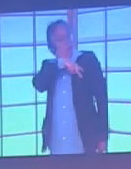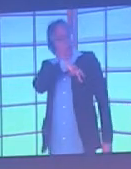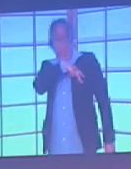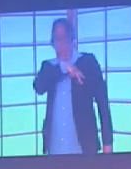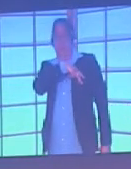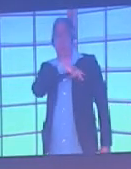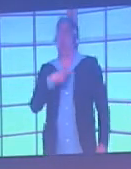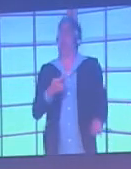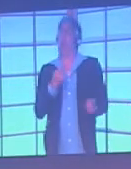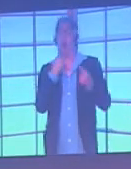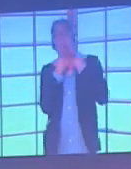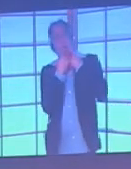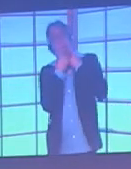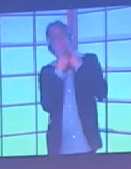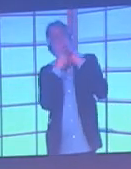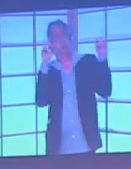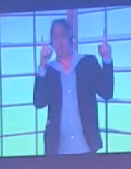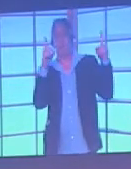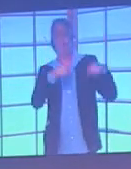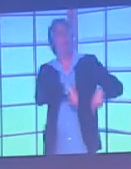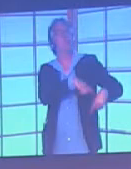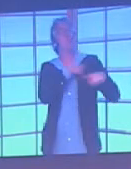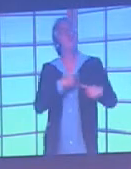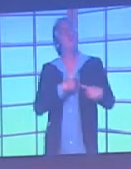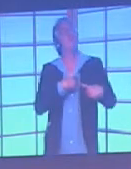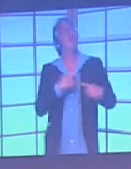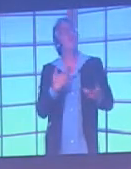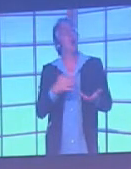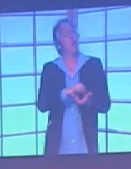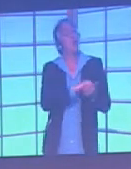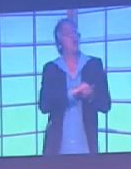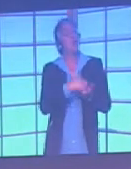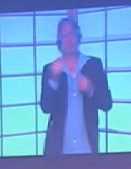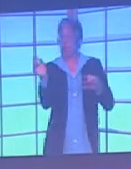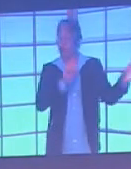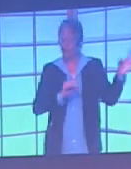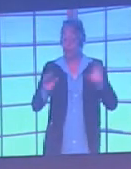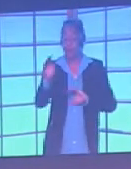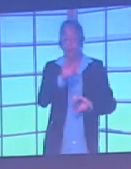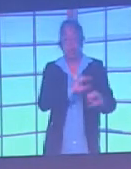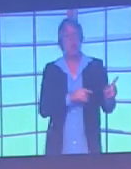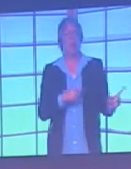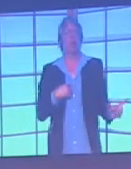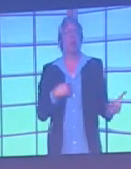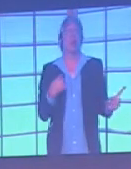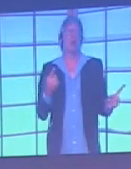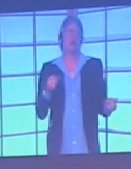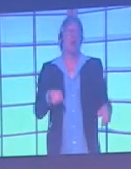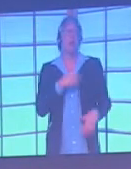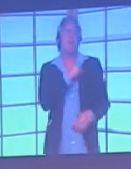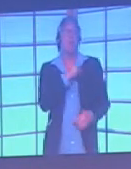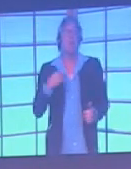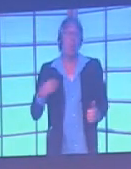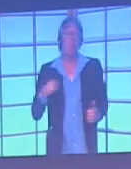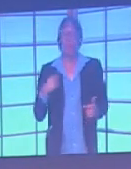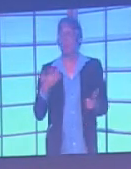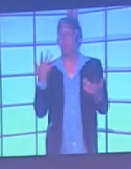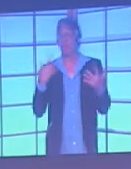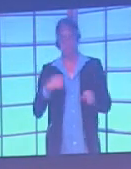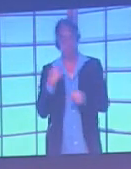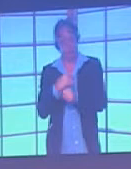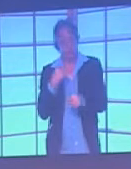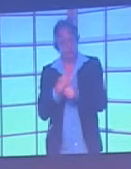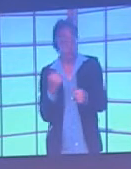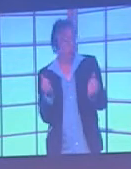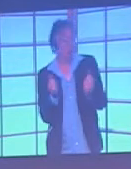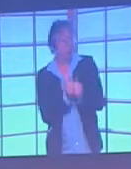Inclusion Football with No Limits project in both countries. We've worked with clubs, leagues and national associations to celebrate